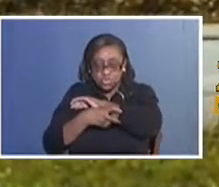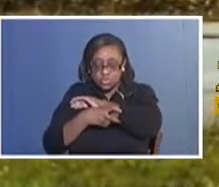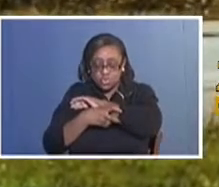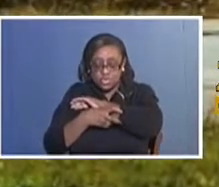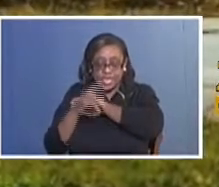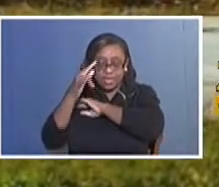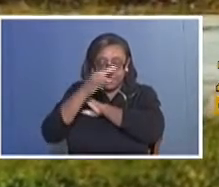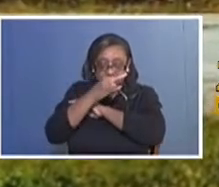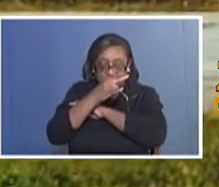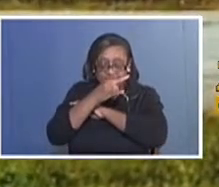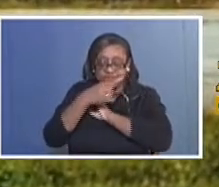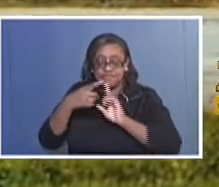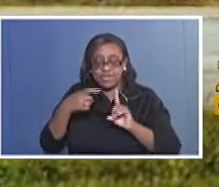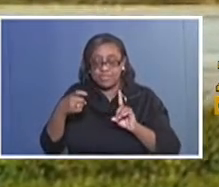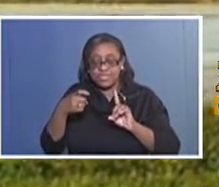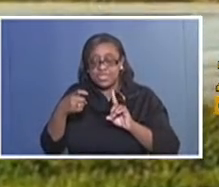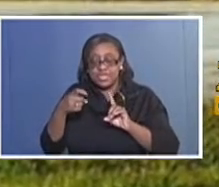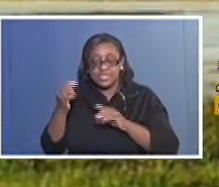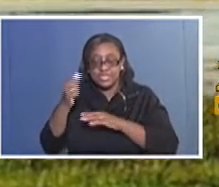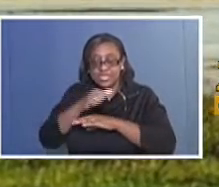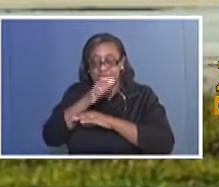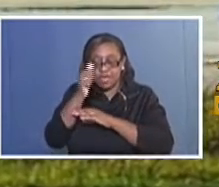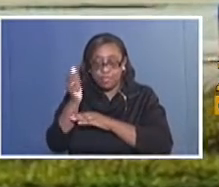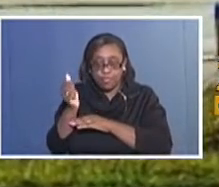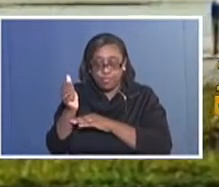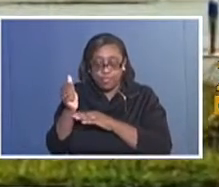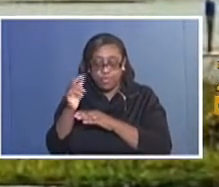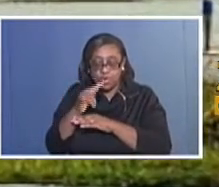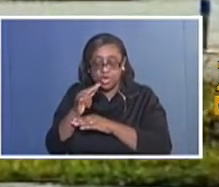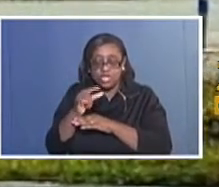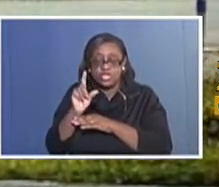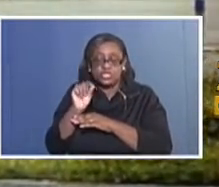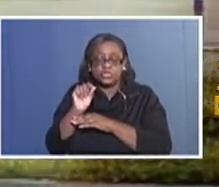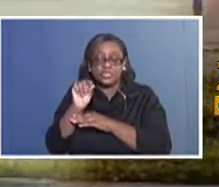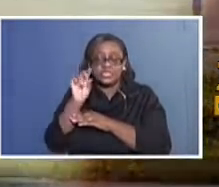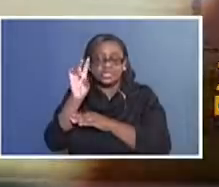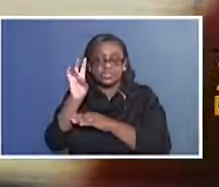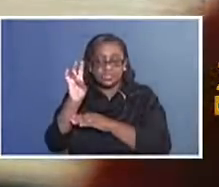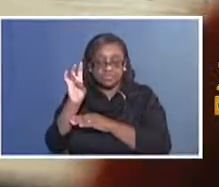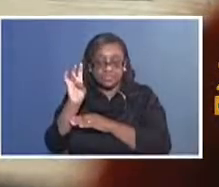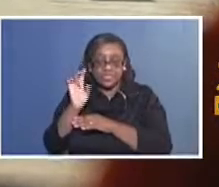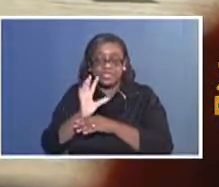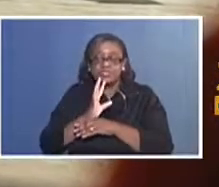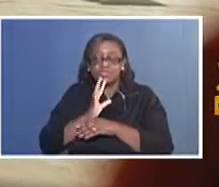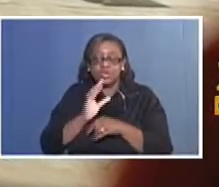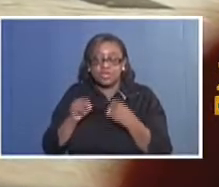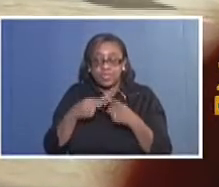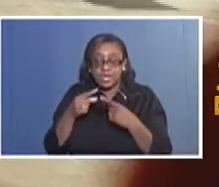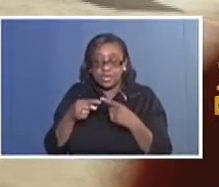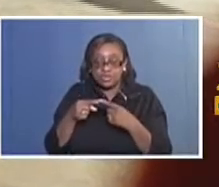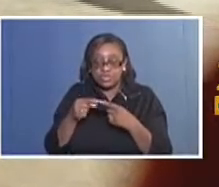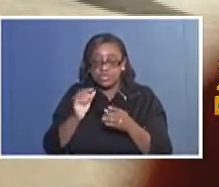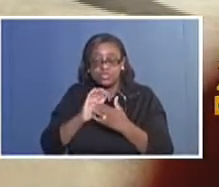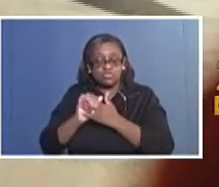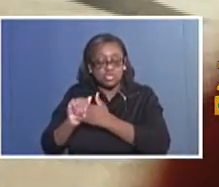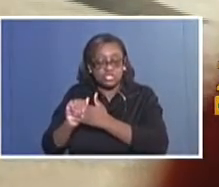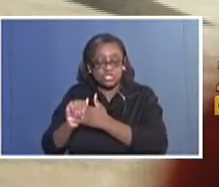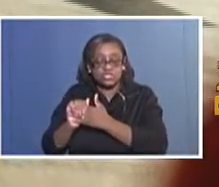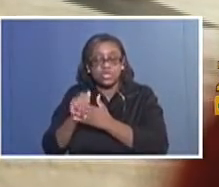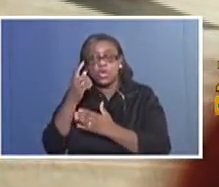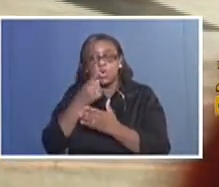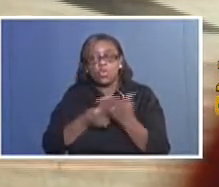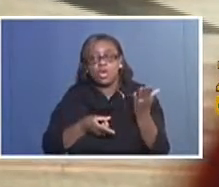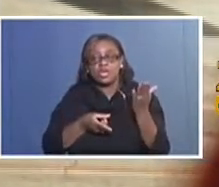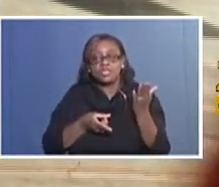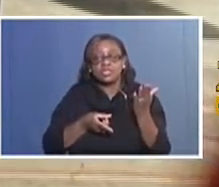Pinling International Airport in 2007. The authority asked Justice Ian Winder for directions as to the